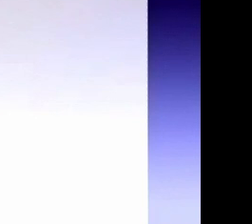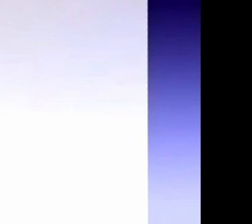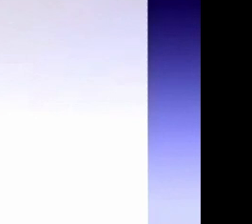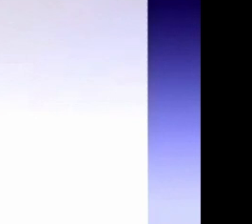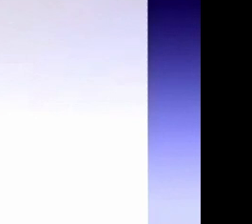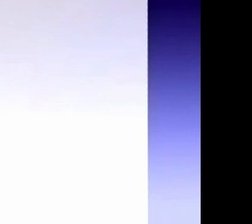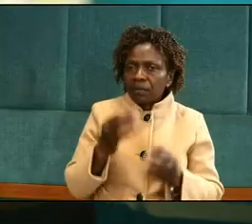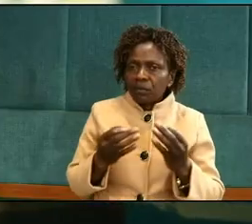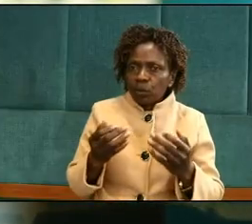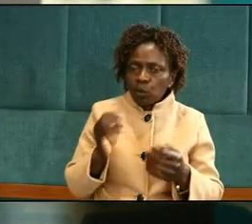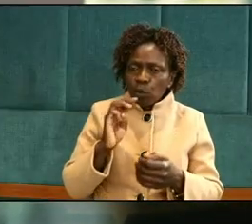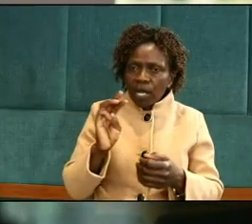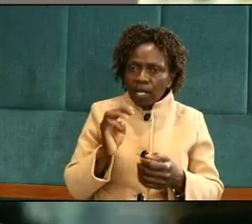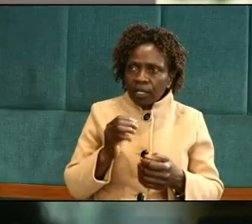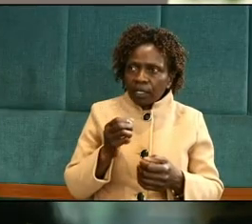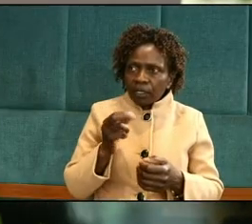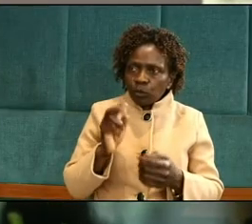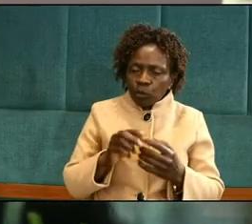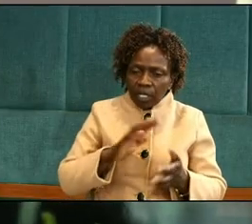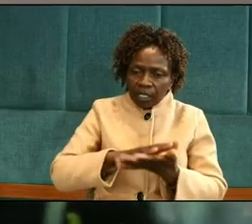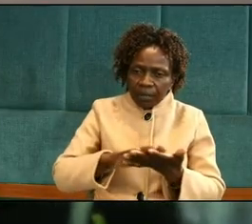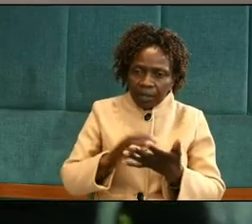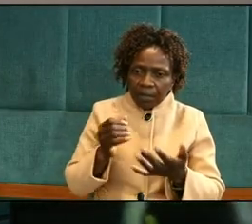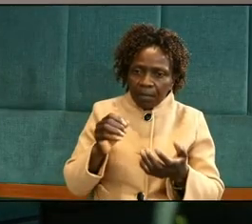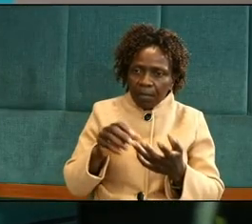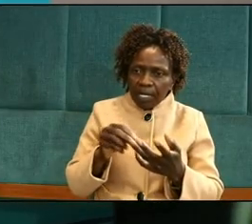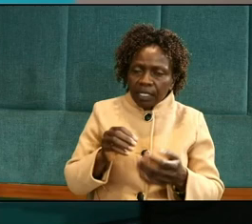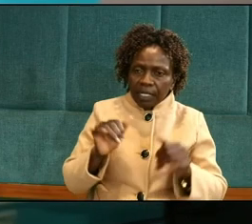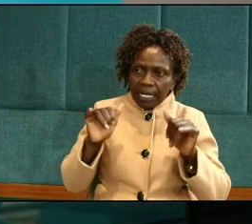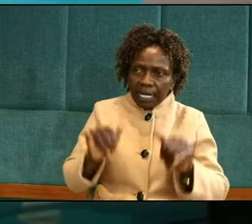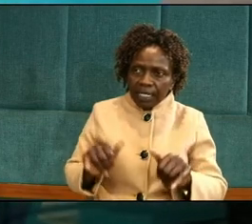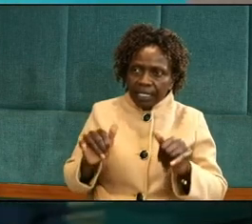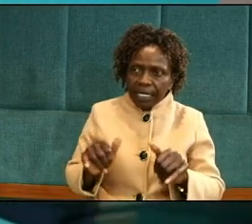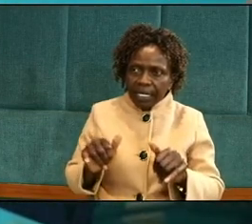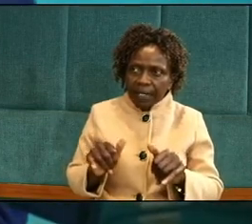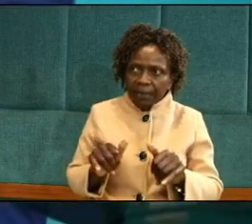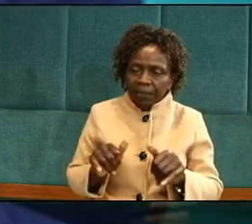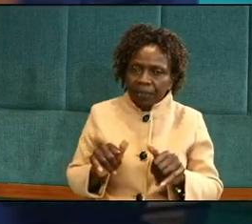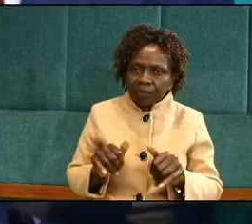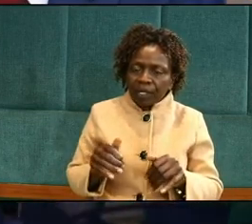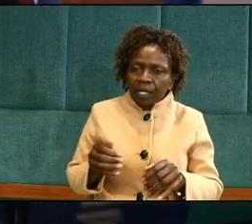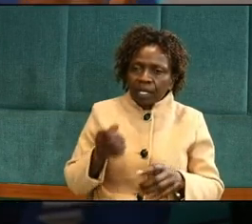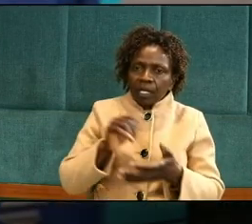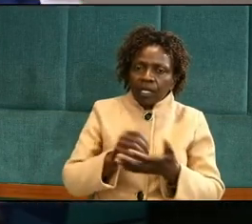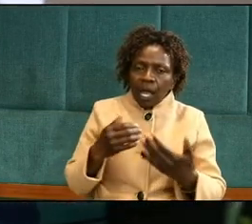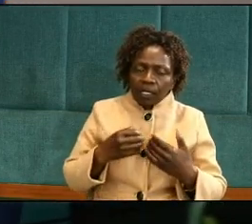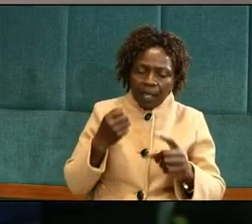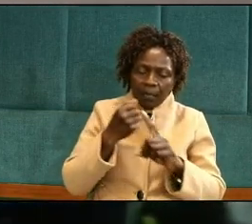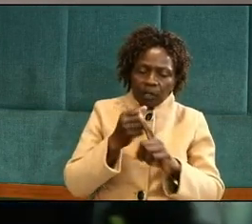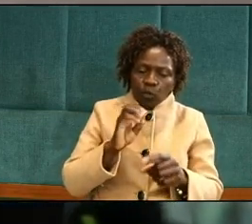If we are to create and establish marriages that are lasting, that will have an impact, we have